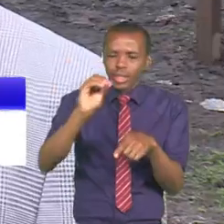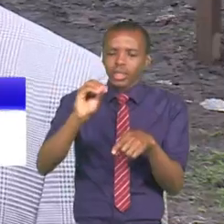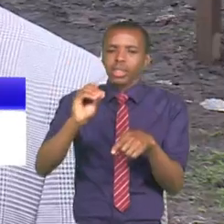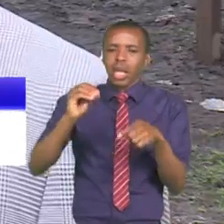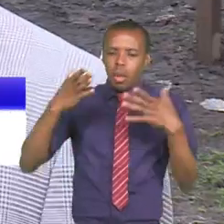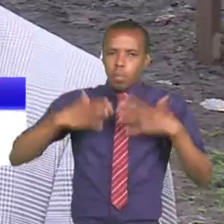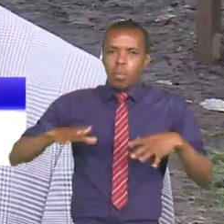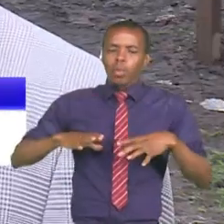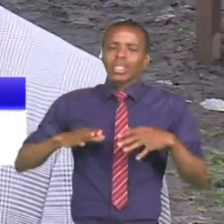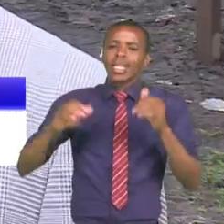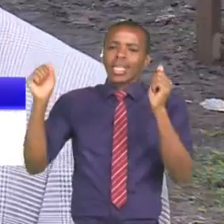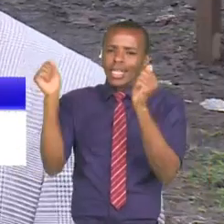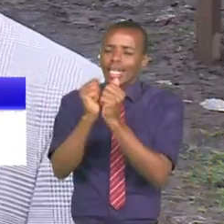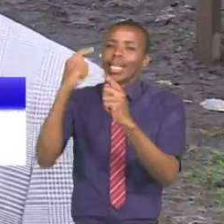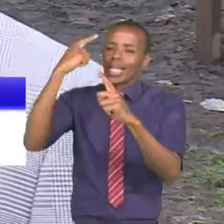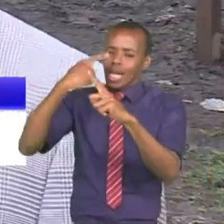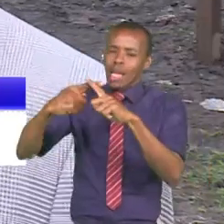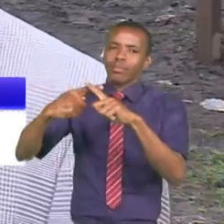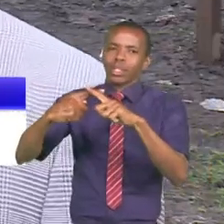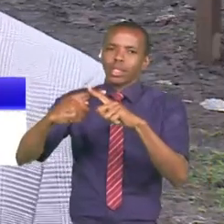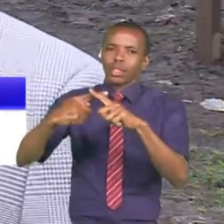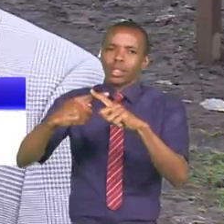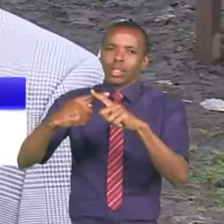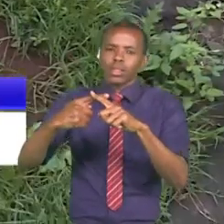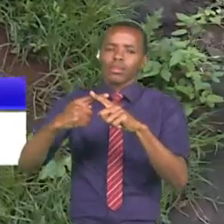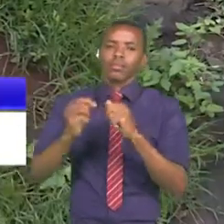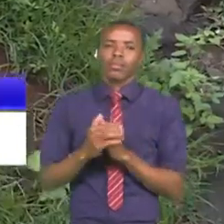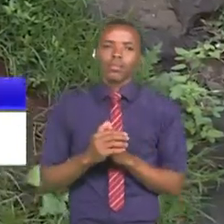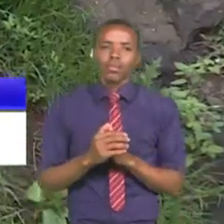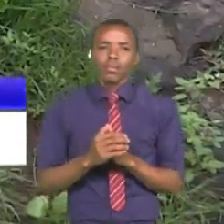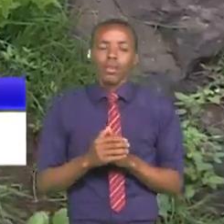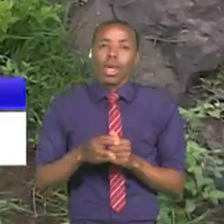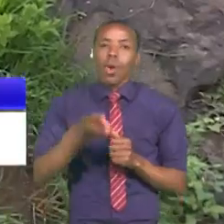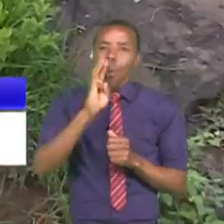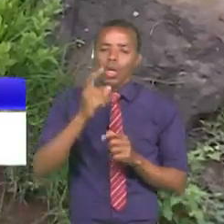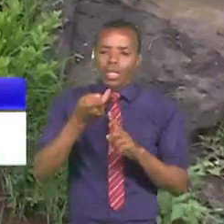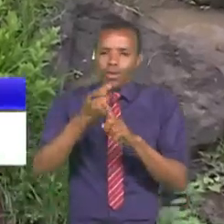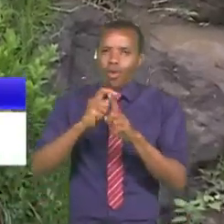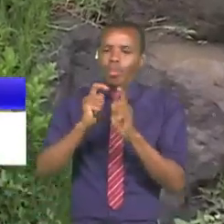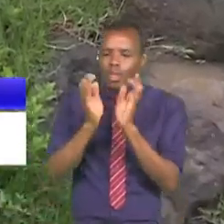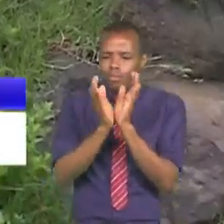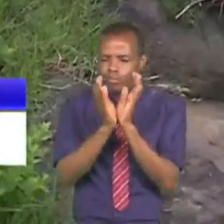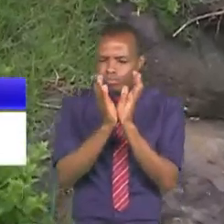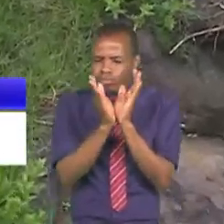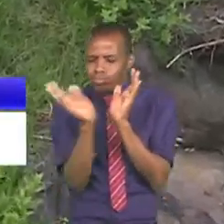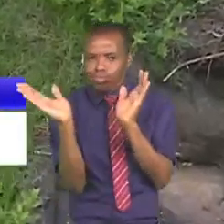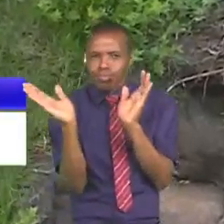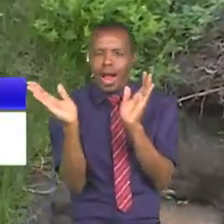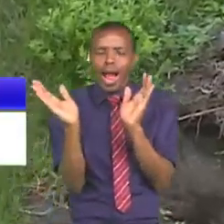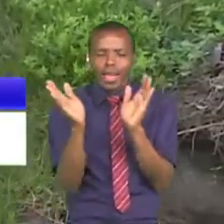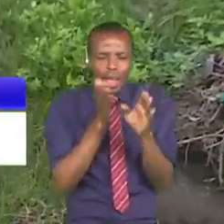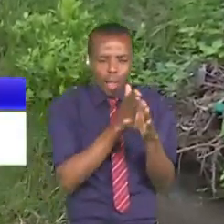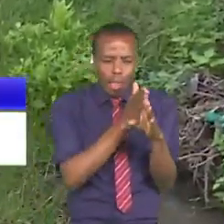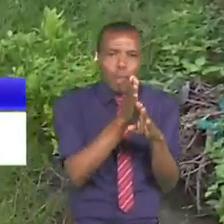ni zaidi ya mara 10 ama mara 20 ya ile ilikuwa kwa 70s. The water from the tributary at the source and this